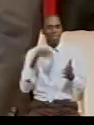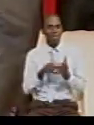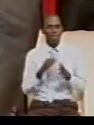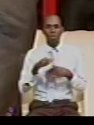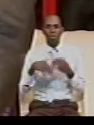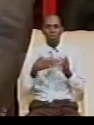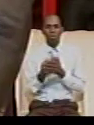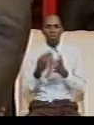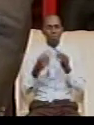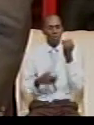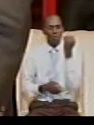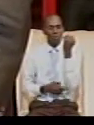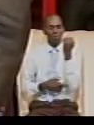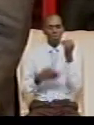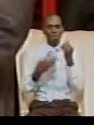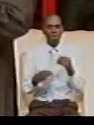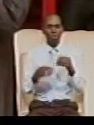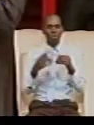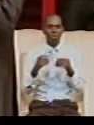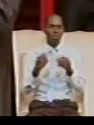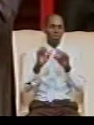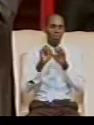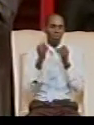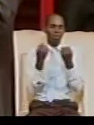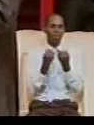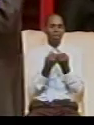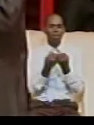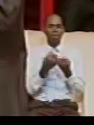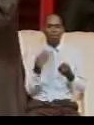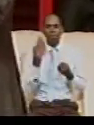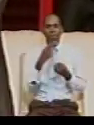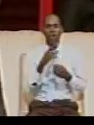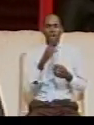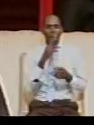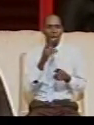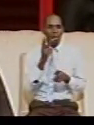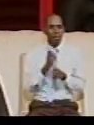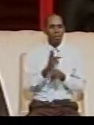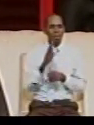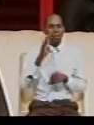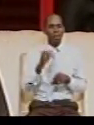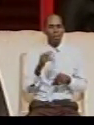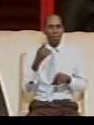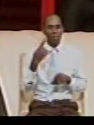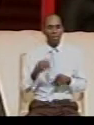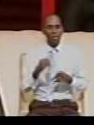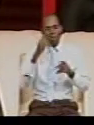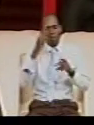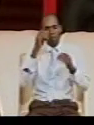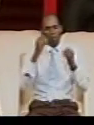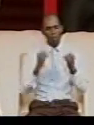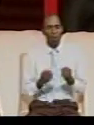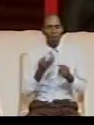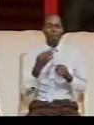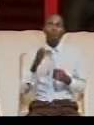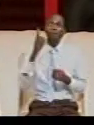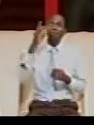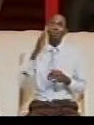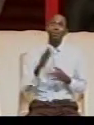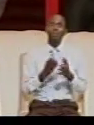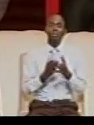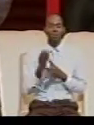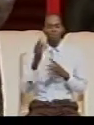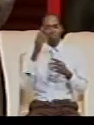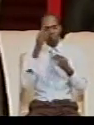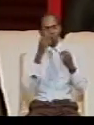society, who are kept by the power of God through faith unto salvation,